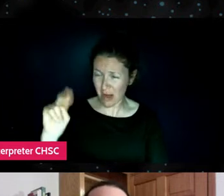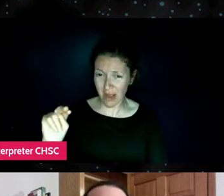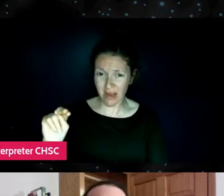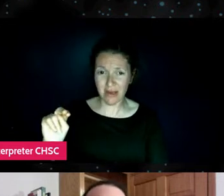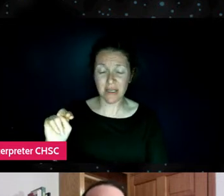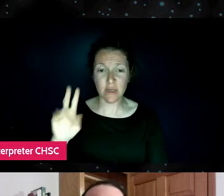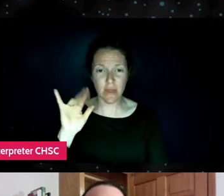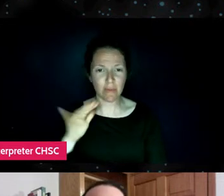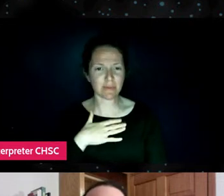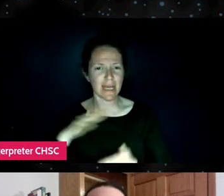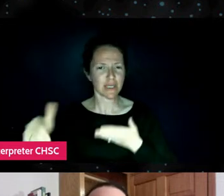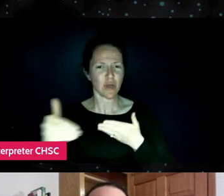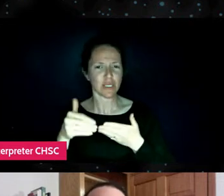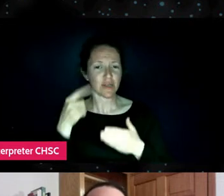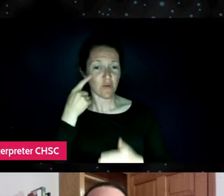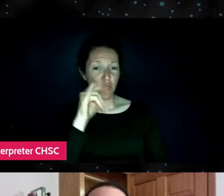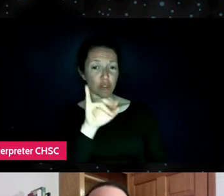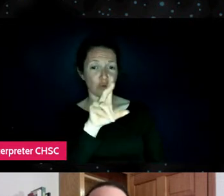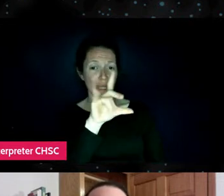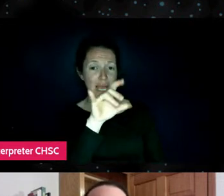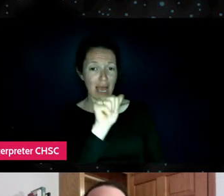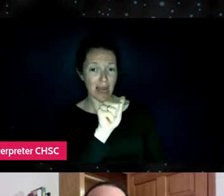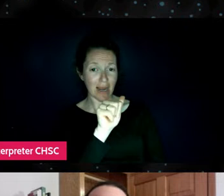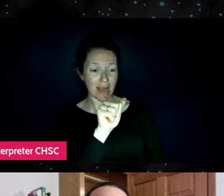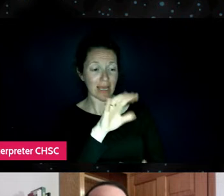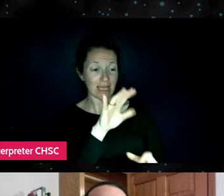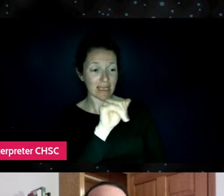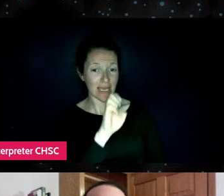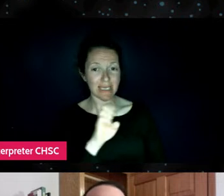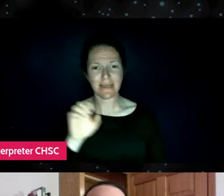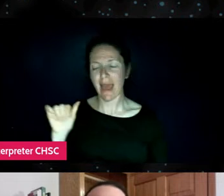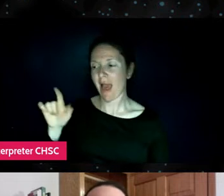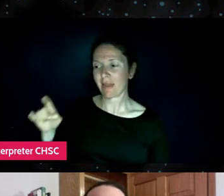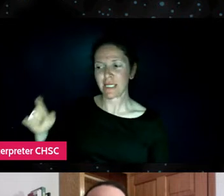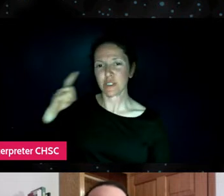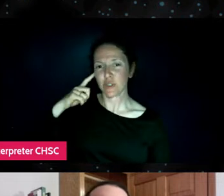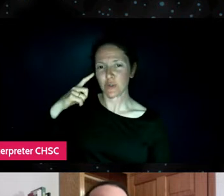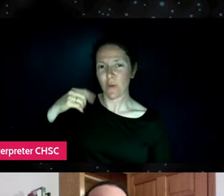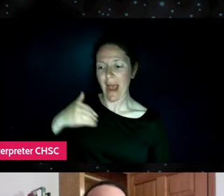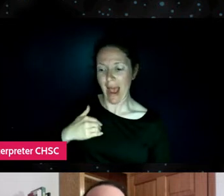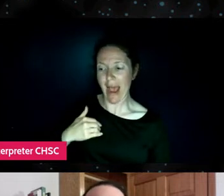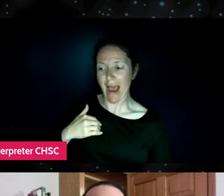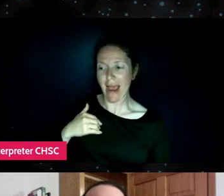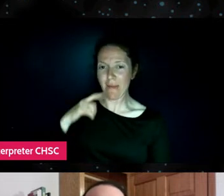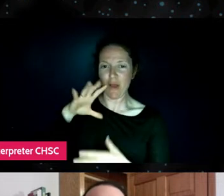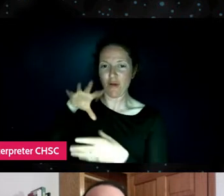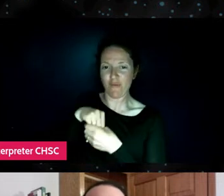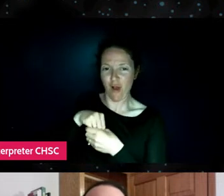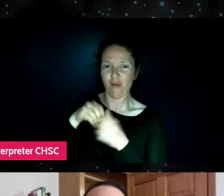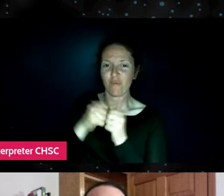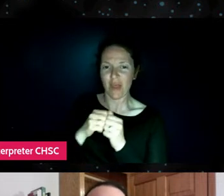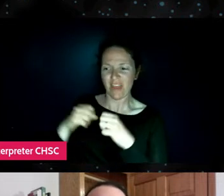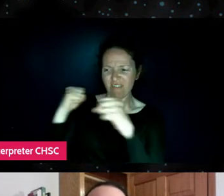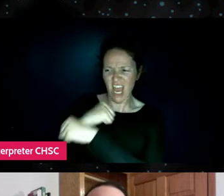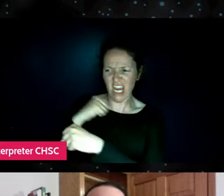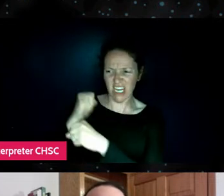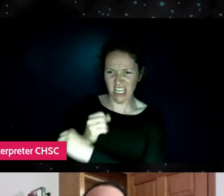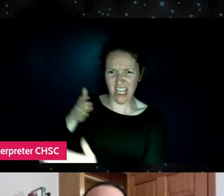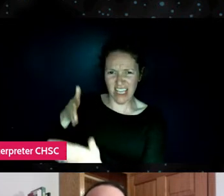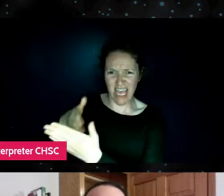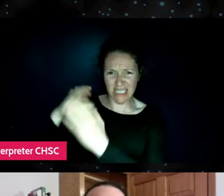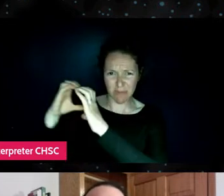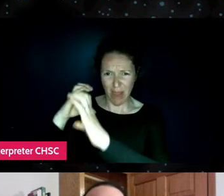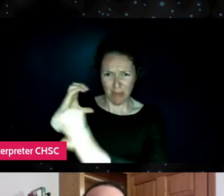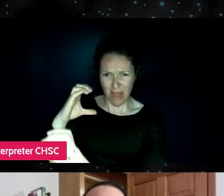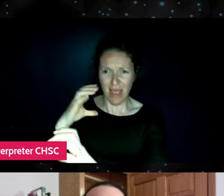Giuliana case. Alex heard that I was involved in fighting this pipeline, and that's why he reached out to me. And then I think without maybe